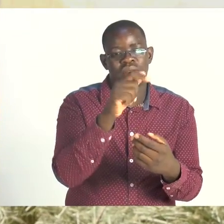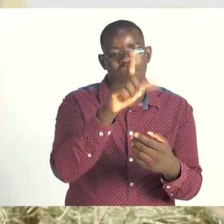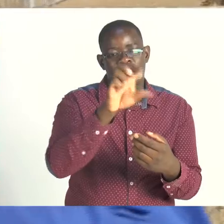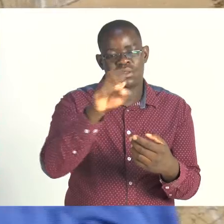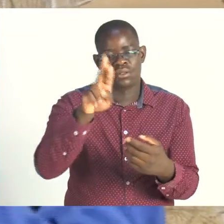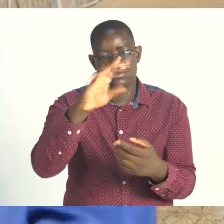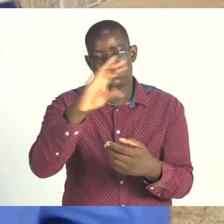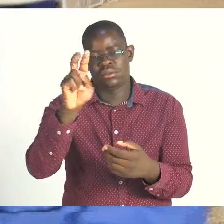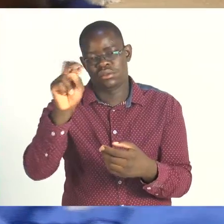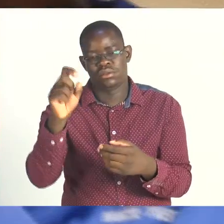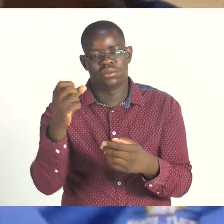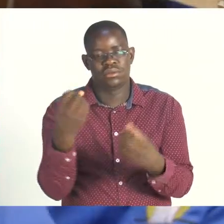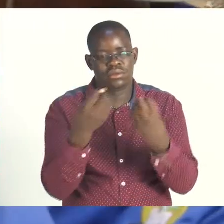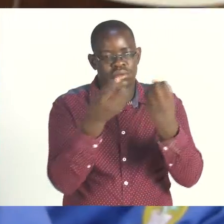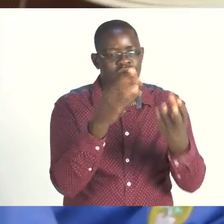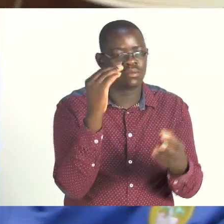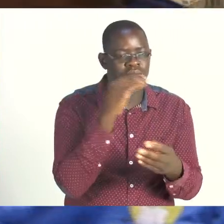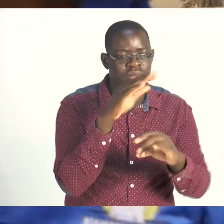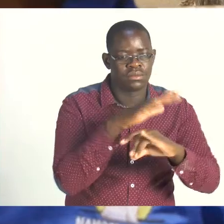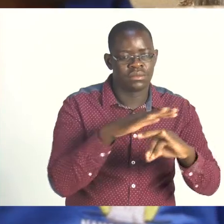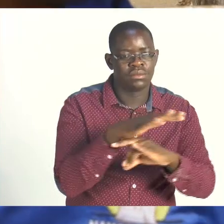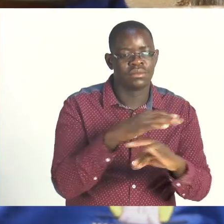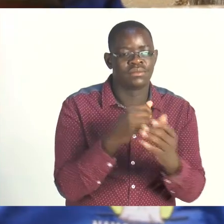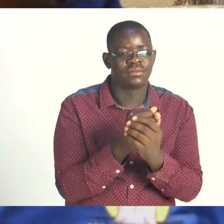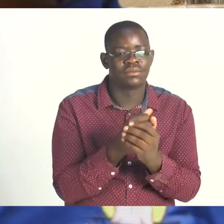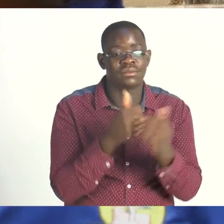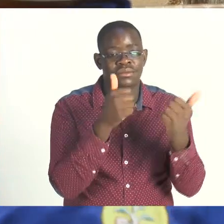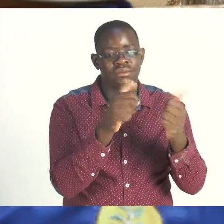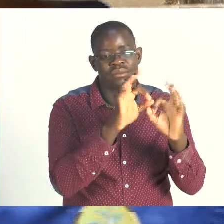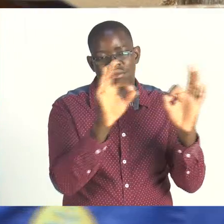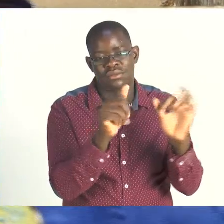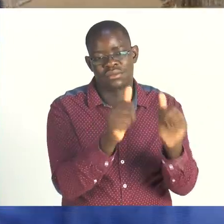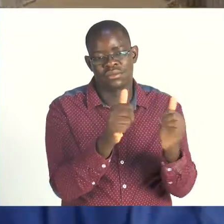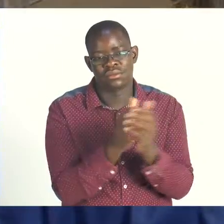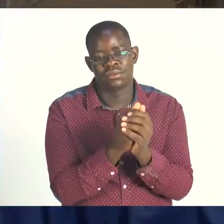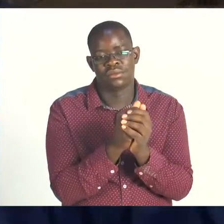animals. I see. Fresh.